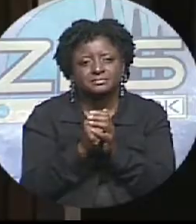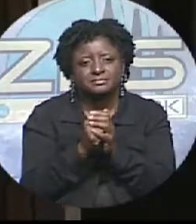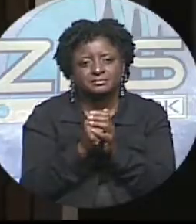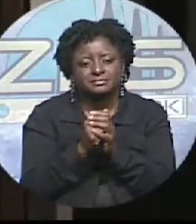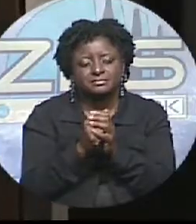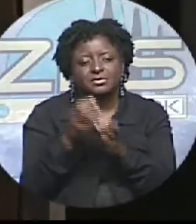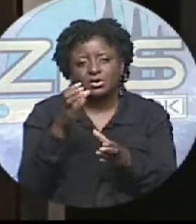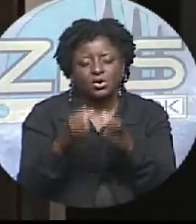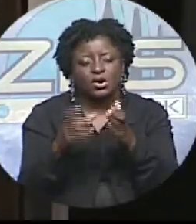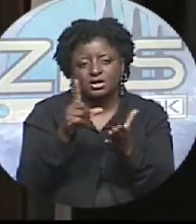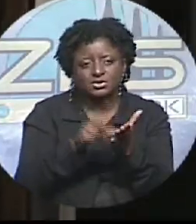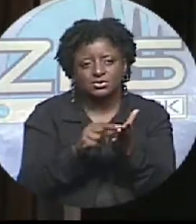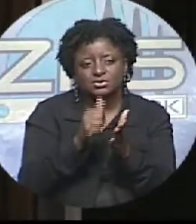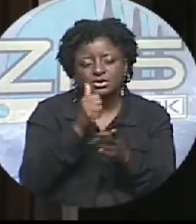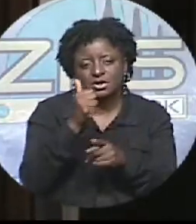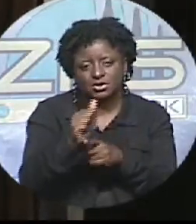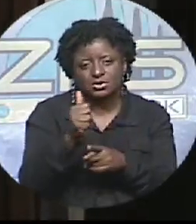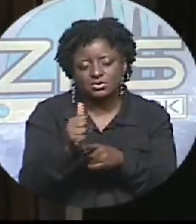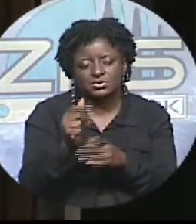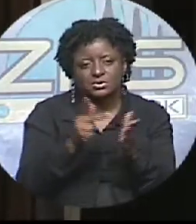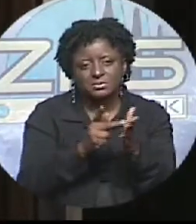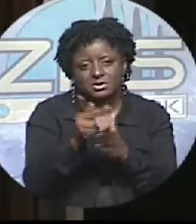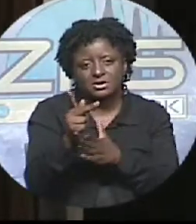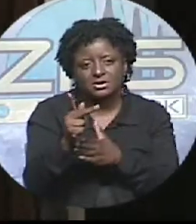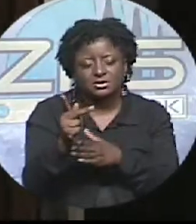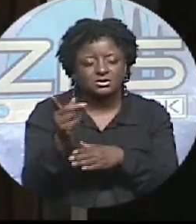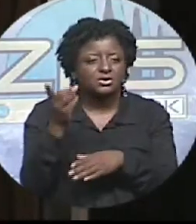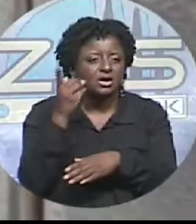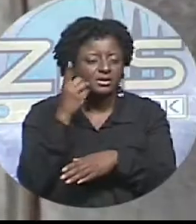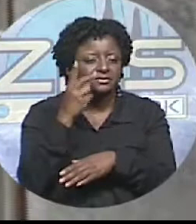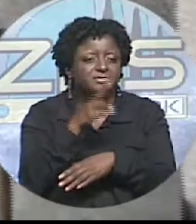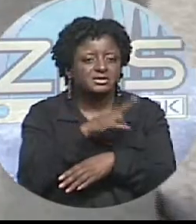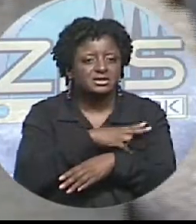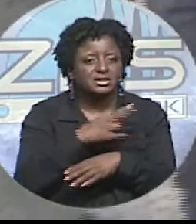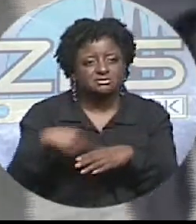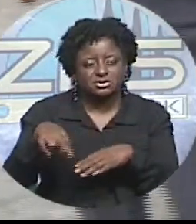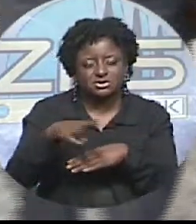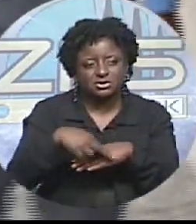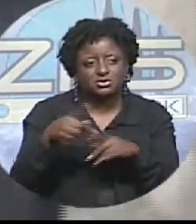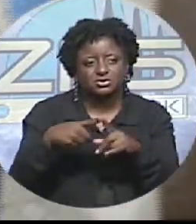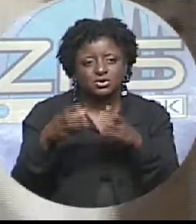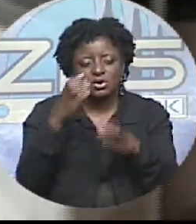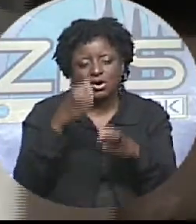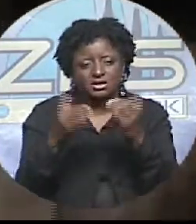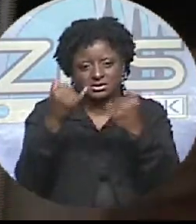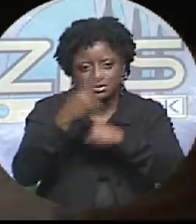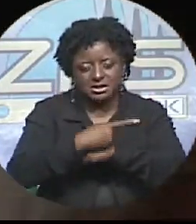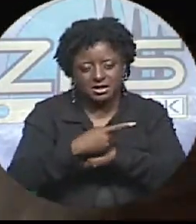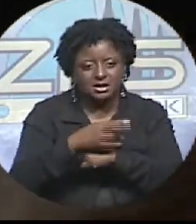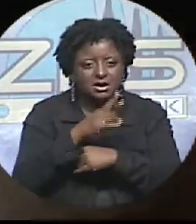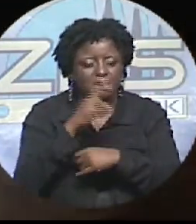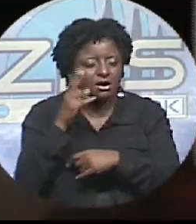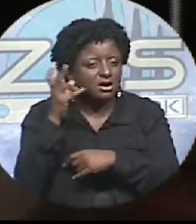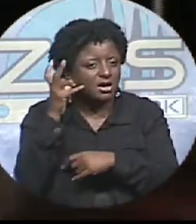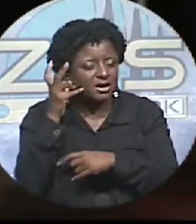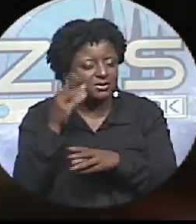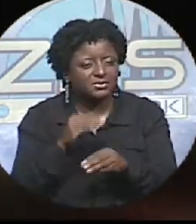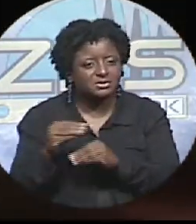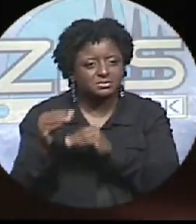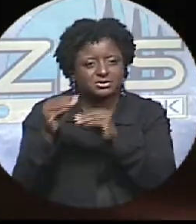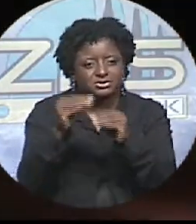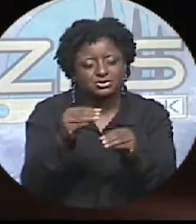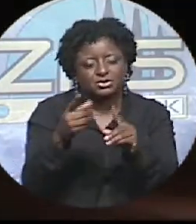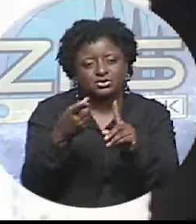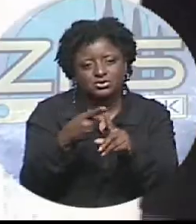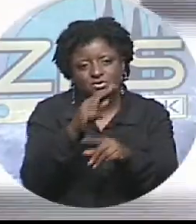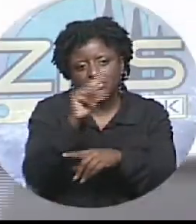In news from the courts, accused murderer Donna Vasyli returned to court today. However, her appeal hearing was pushed back to Thursday to allow the